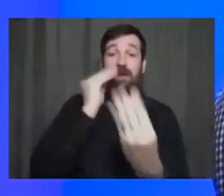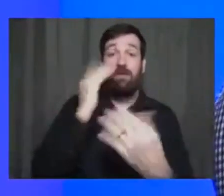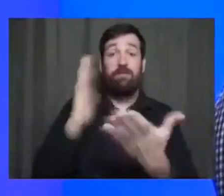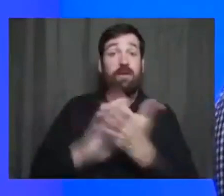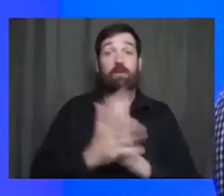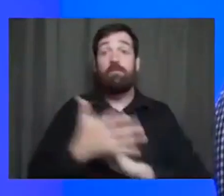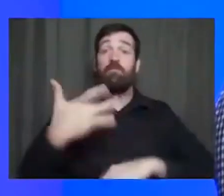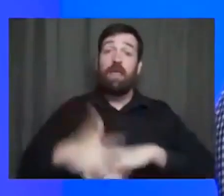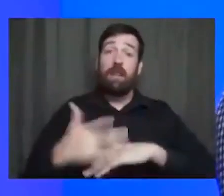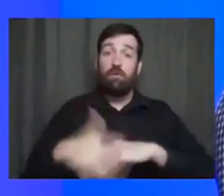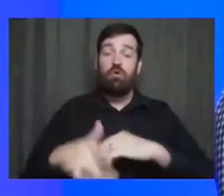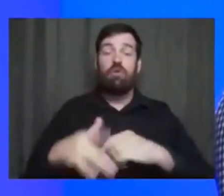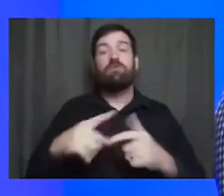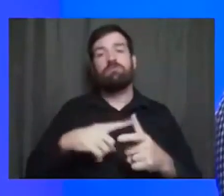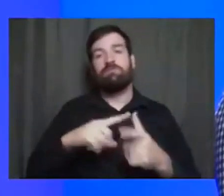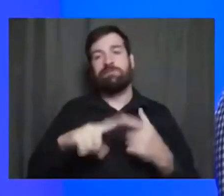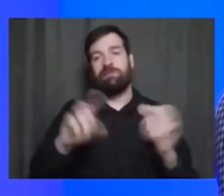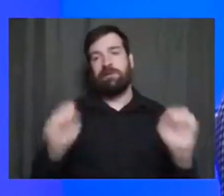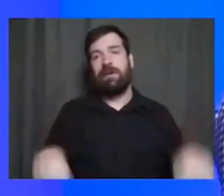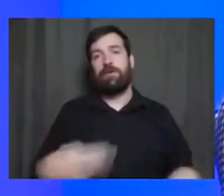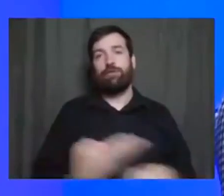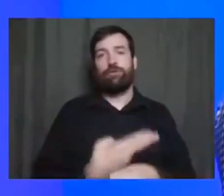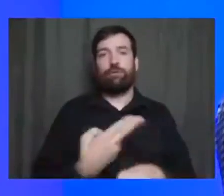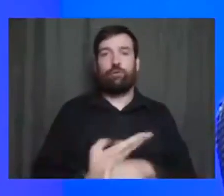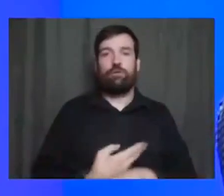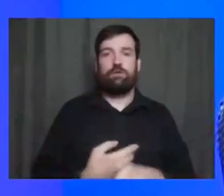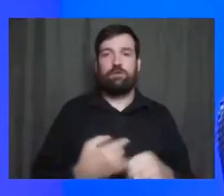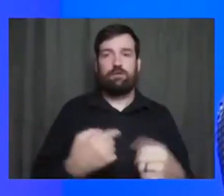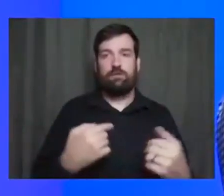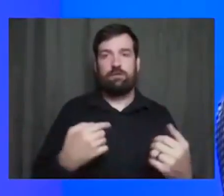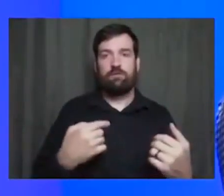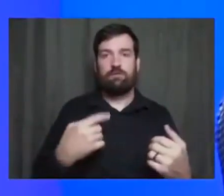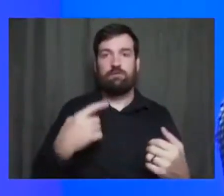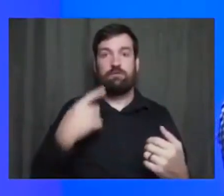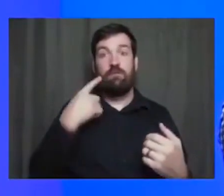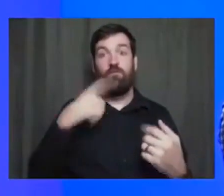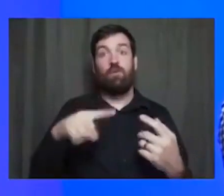these vaccines and help us really use these in practical settings.